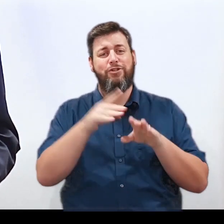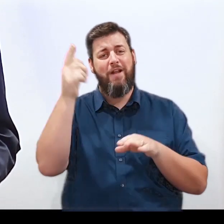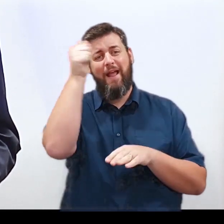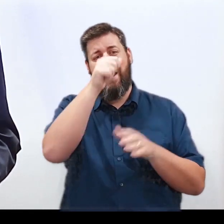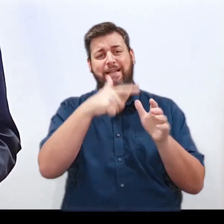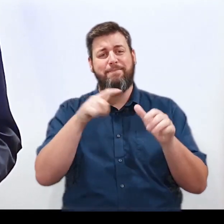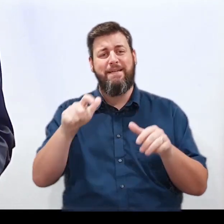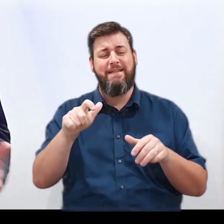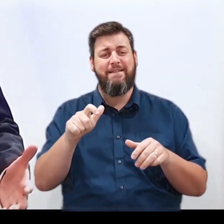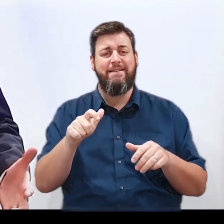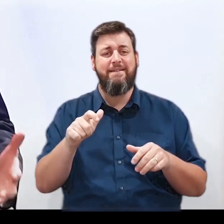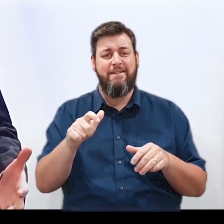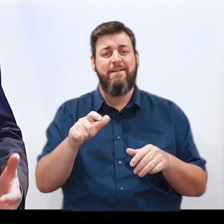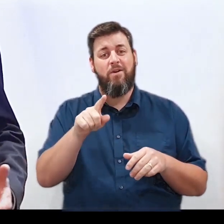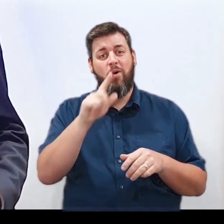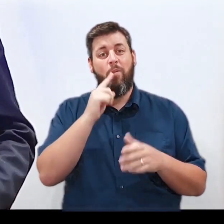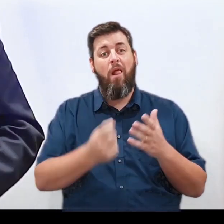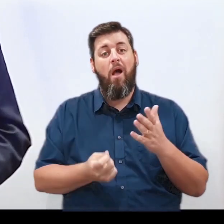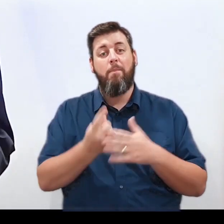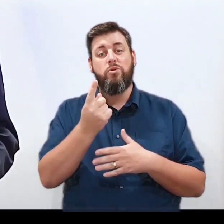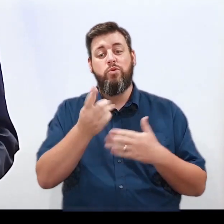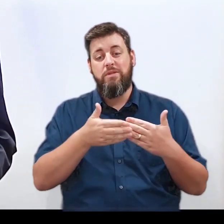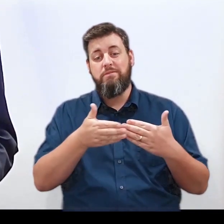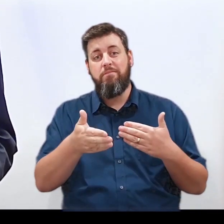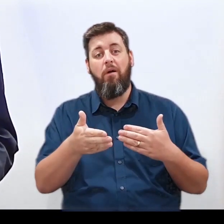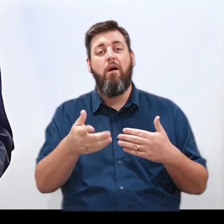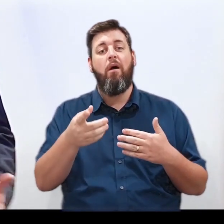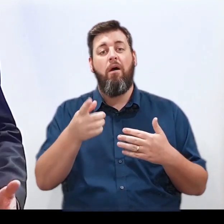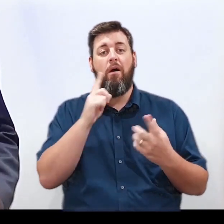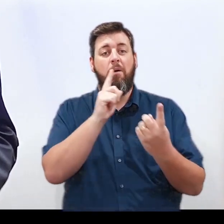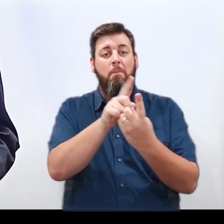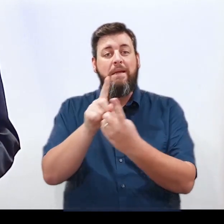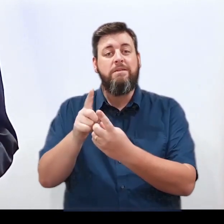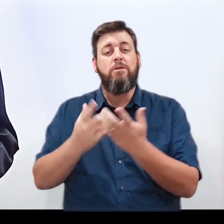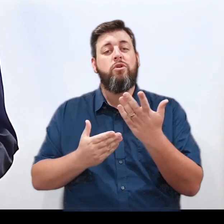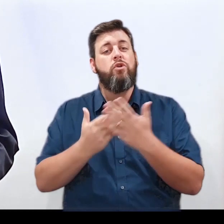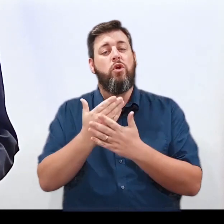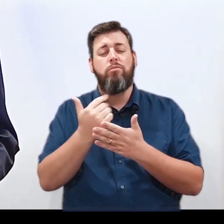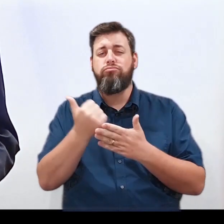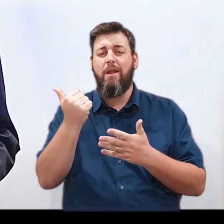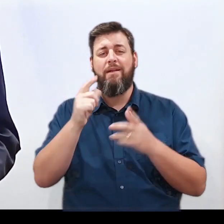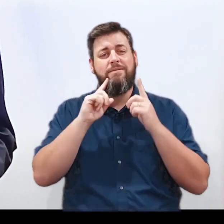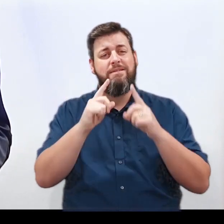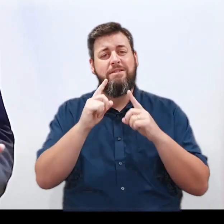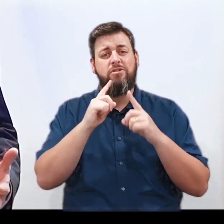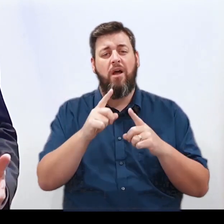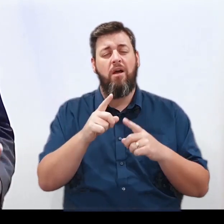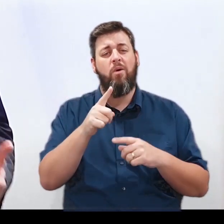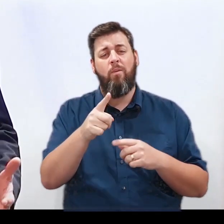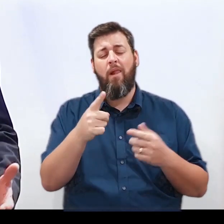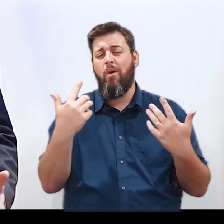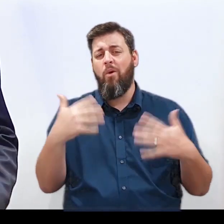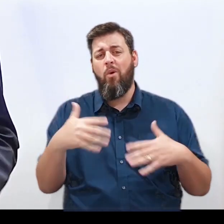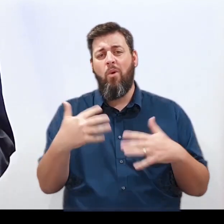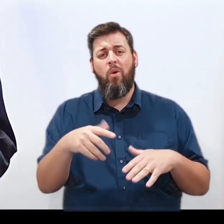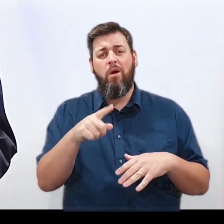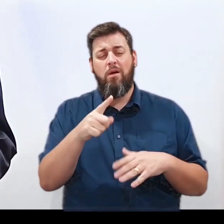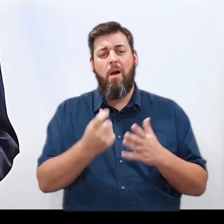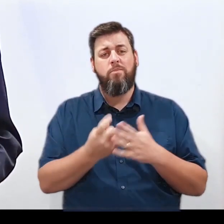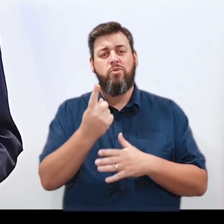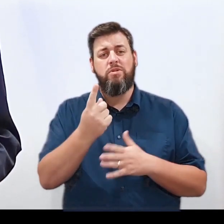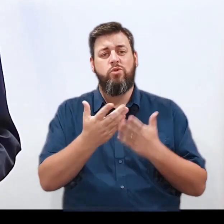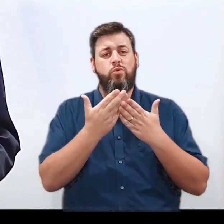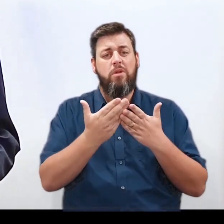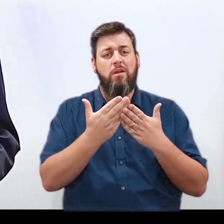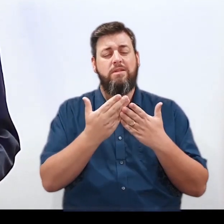Academy. You're going to have the opportunity to meet some brilliant new teachers here, and you'll have a great chance to